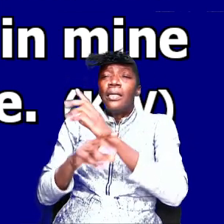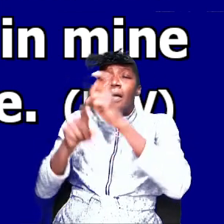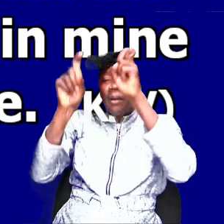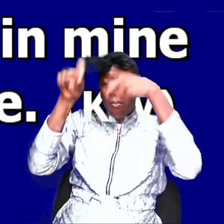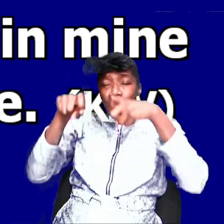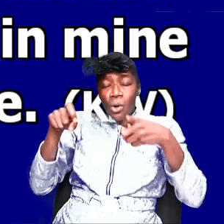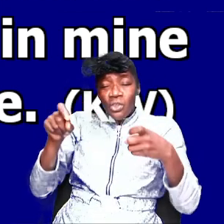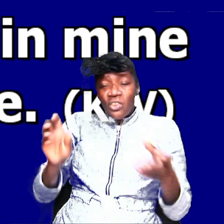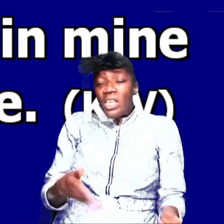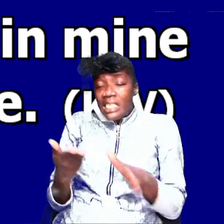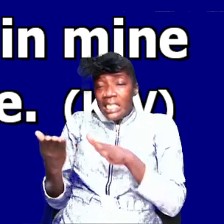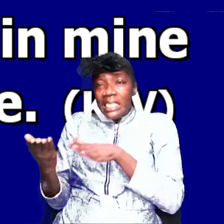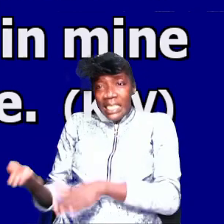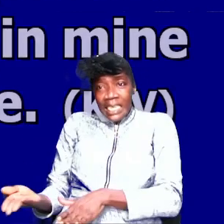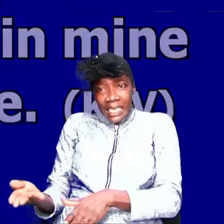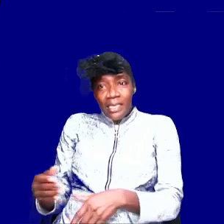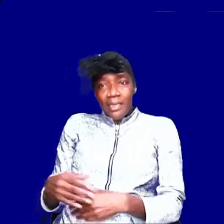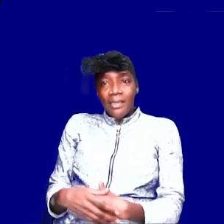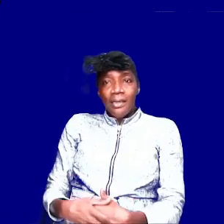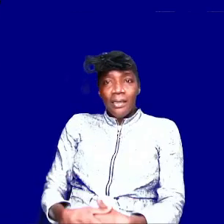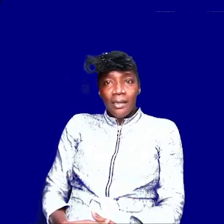die.